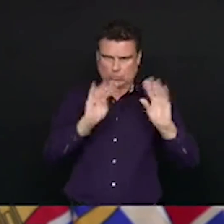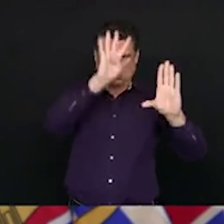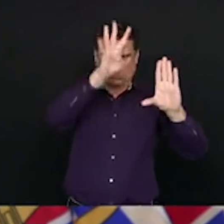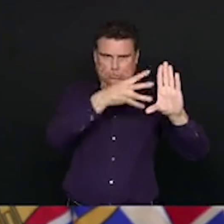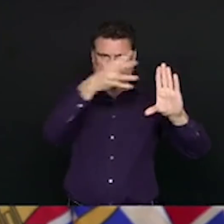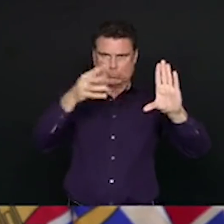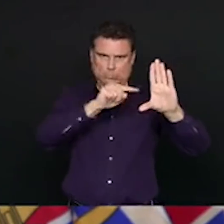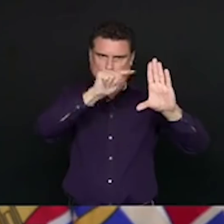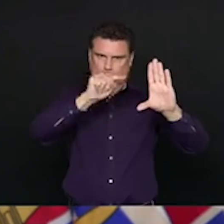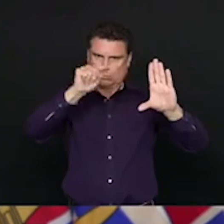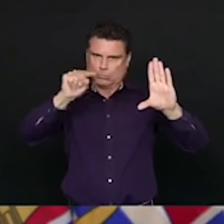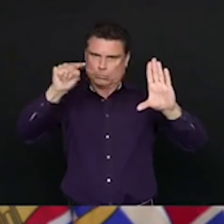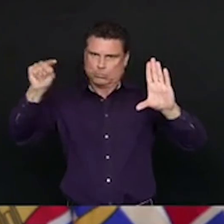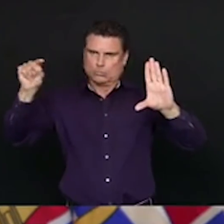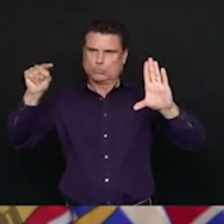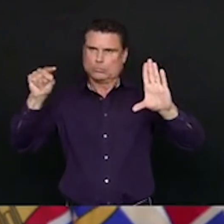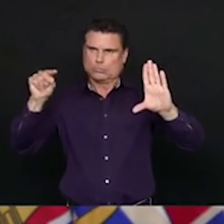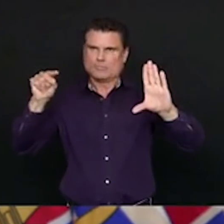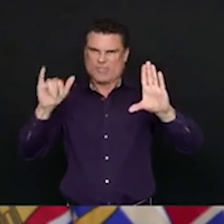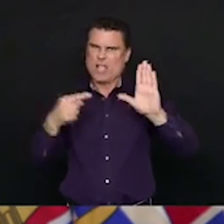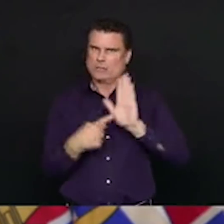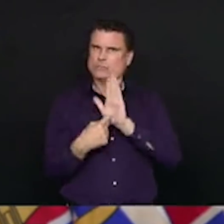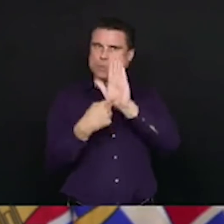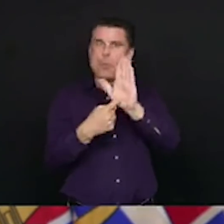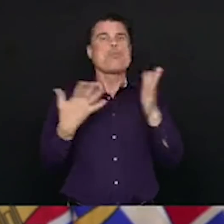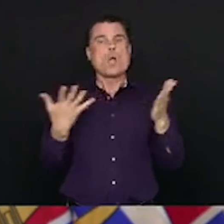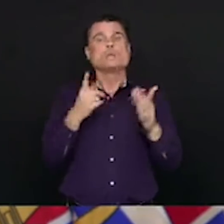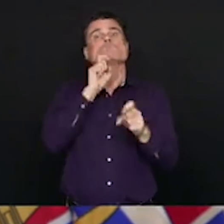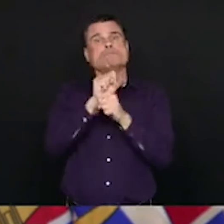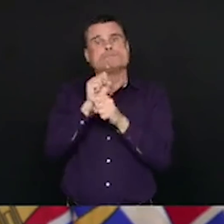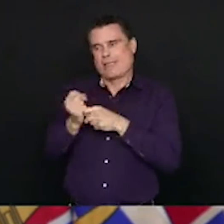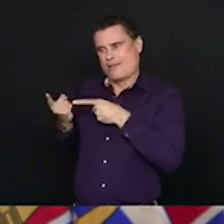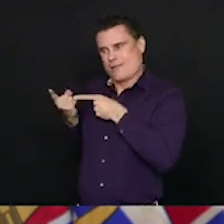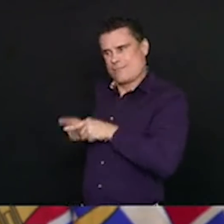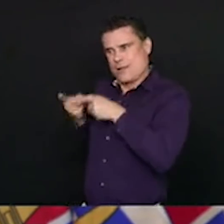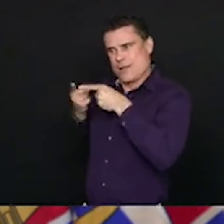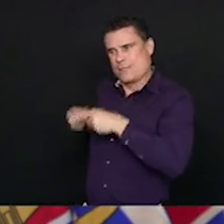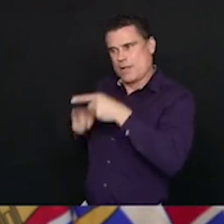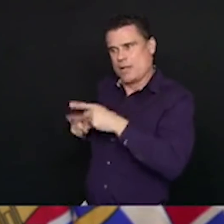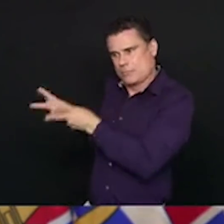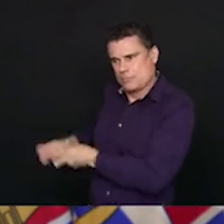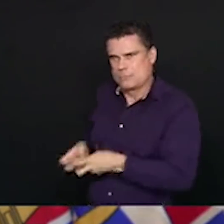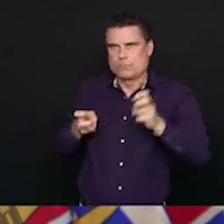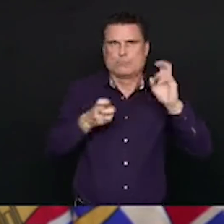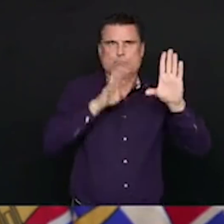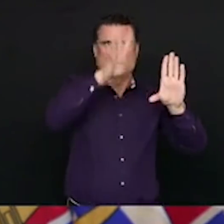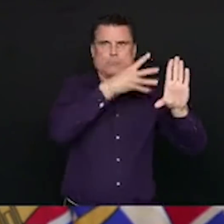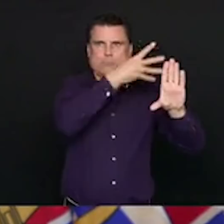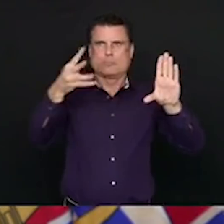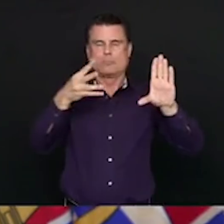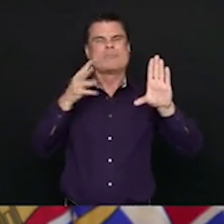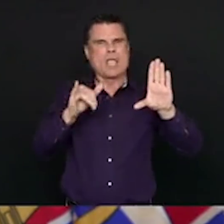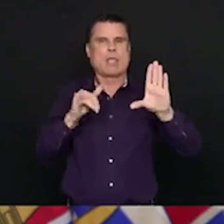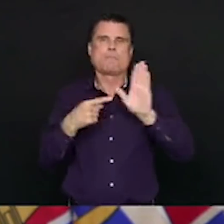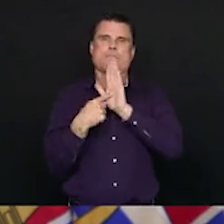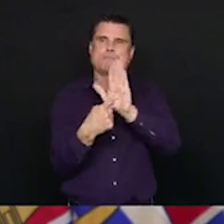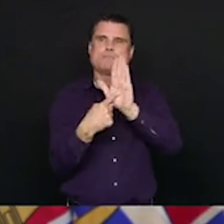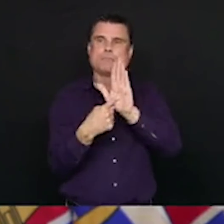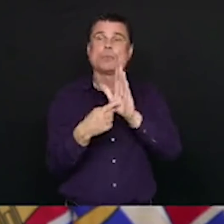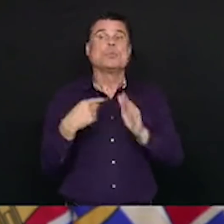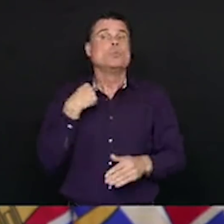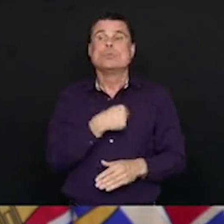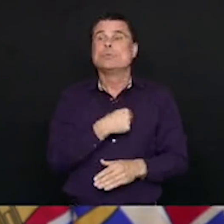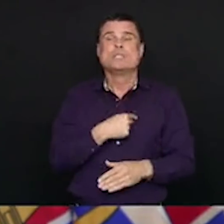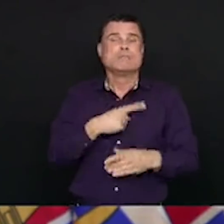just, that's the modeling that we're using. We're being open and transparent with it, and we can see